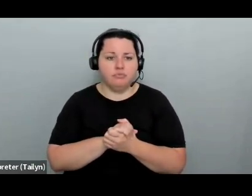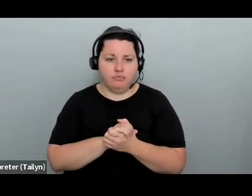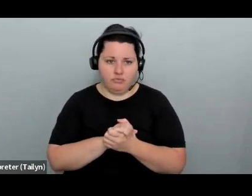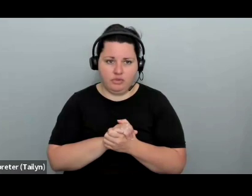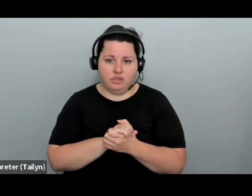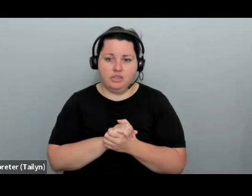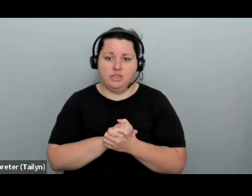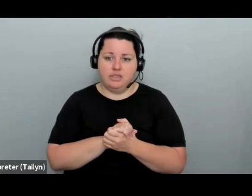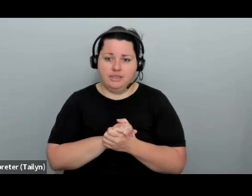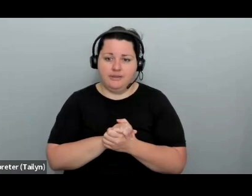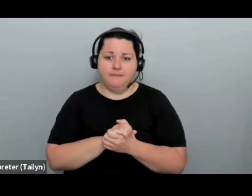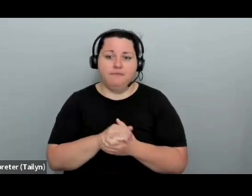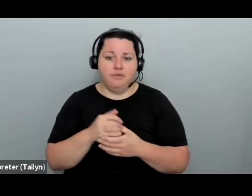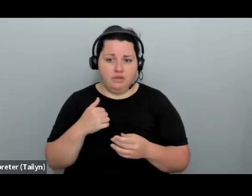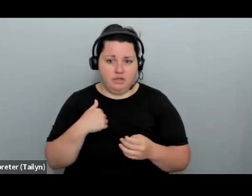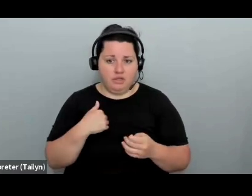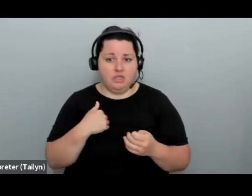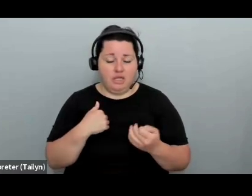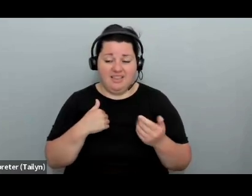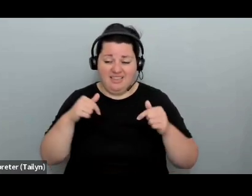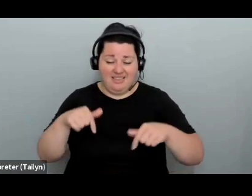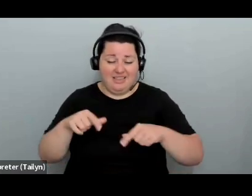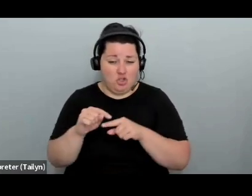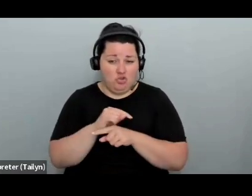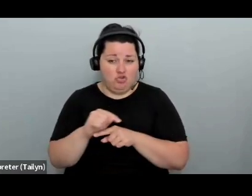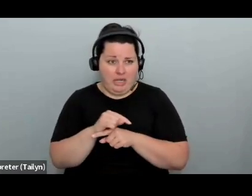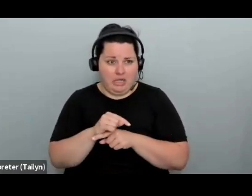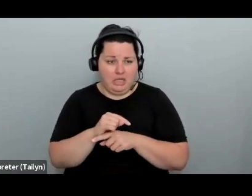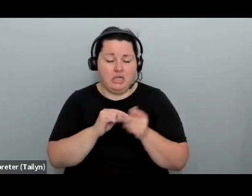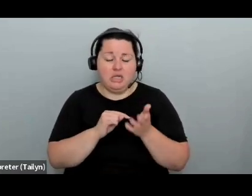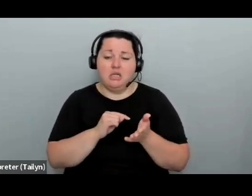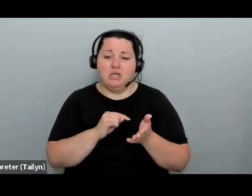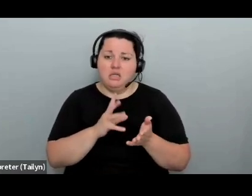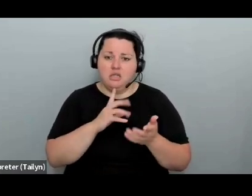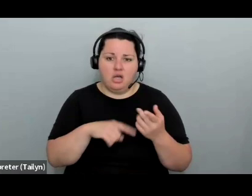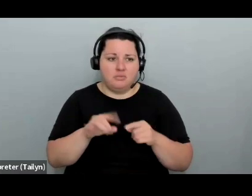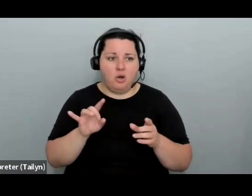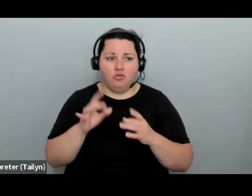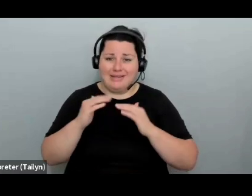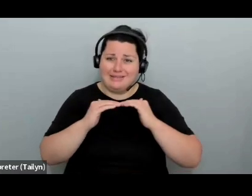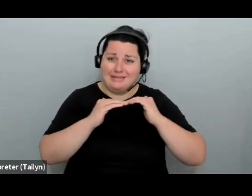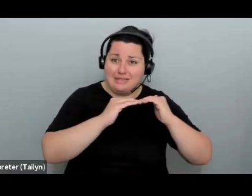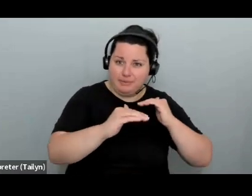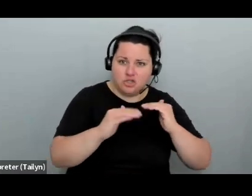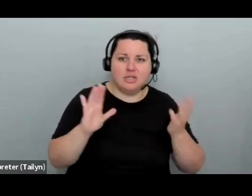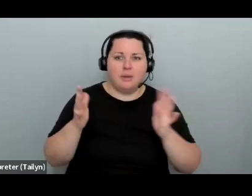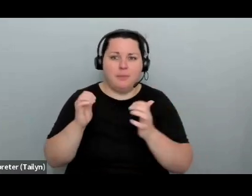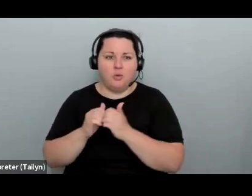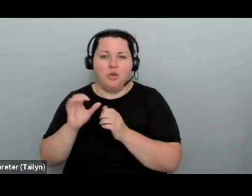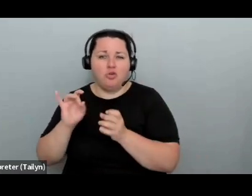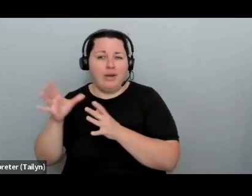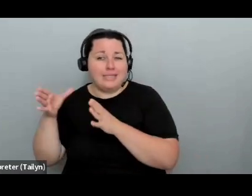I also want to say and acknowledge this is a training talking about crisis stabilization versus crisis